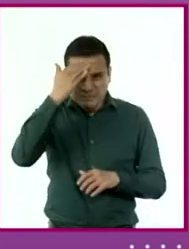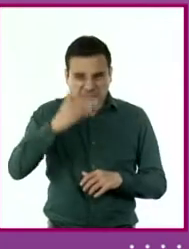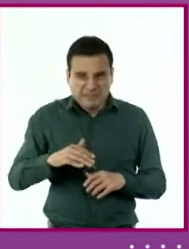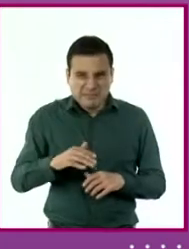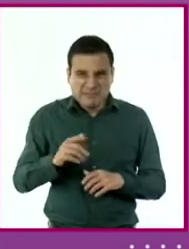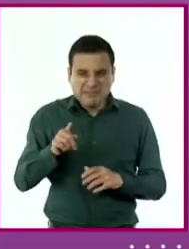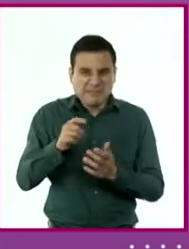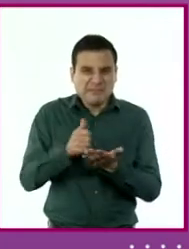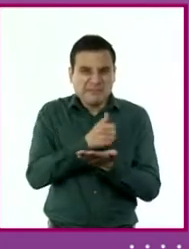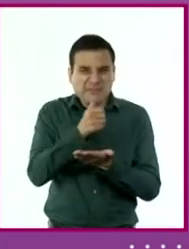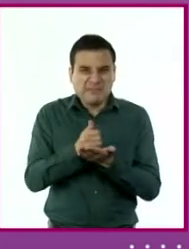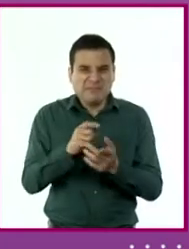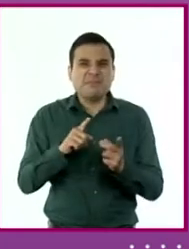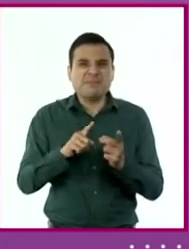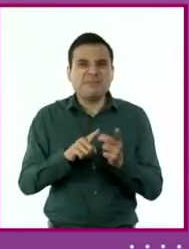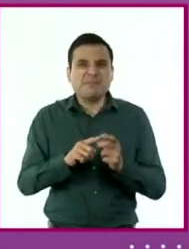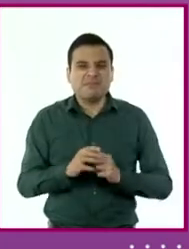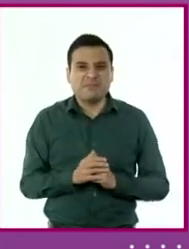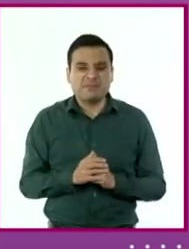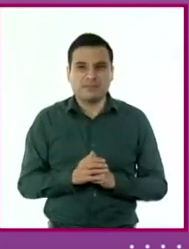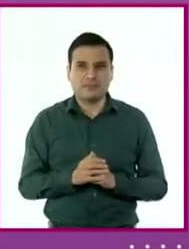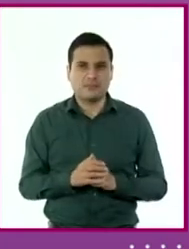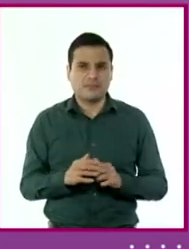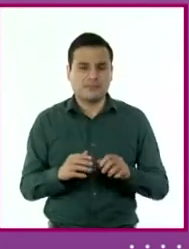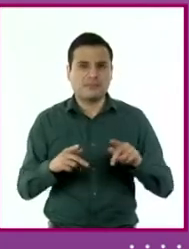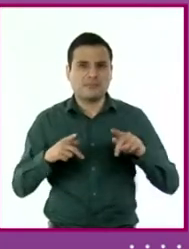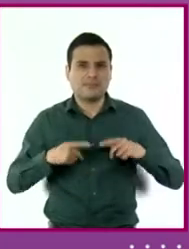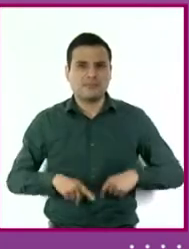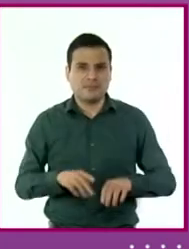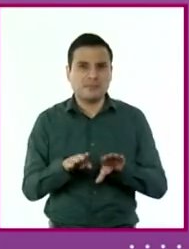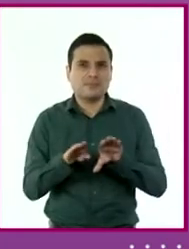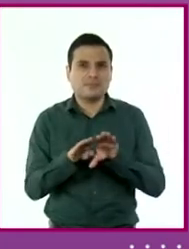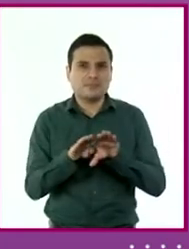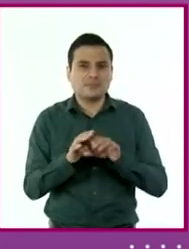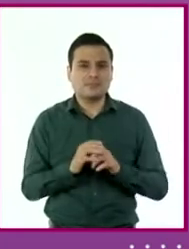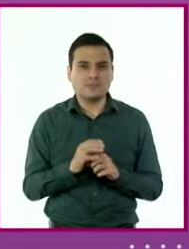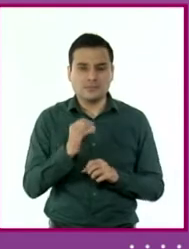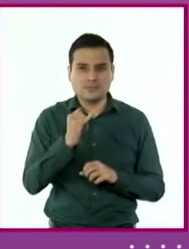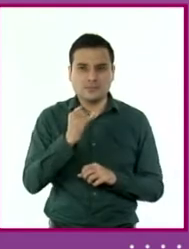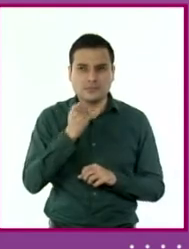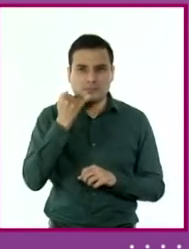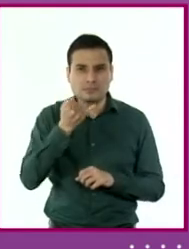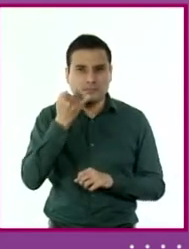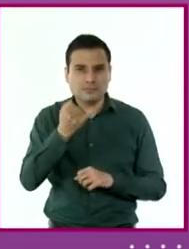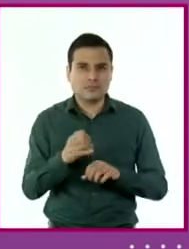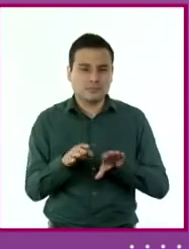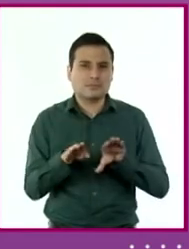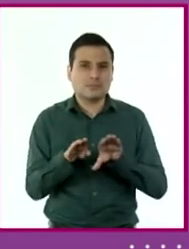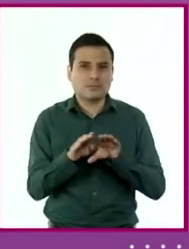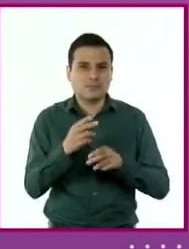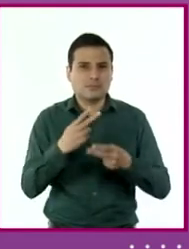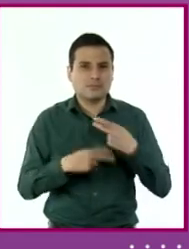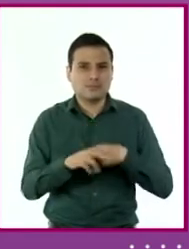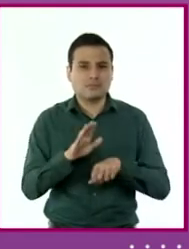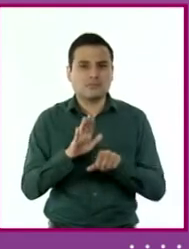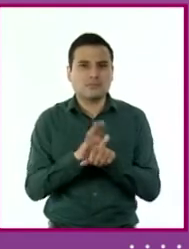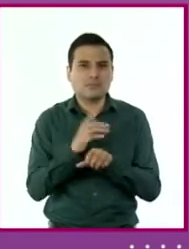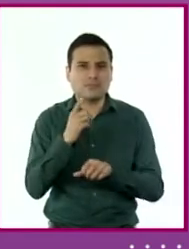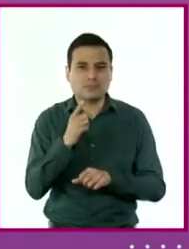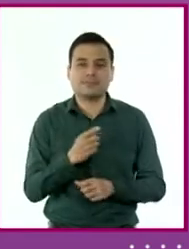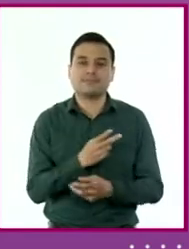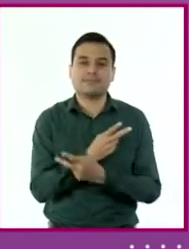Leningrado? ¿Cómo serán? ¿Qué idioma hablarán? ¿A qué vendrán? Creo que vienen de